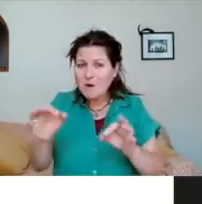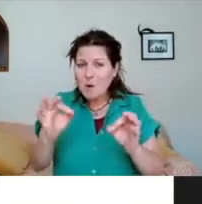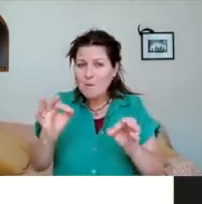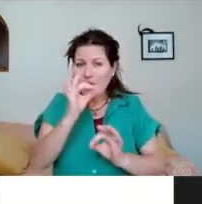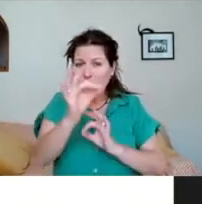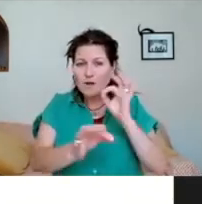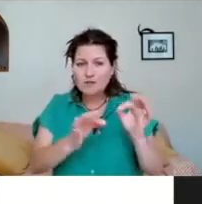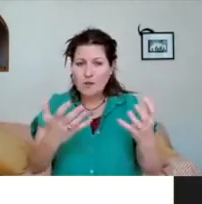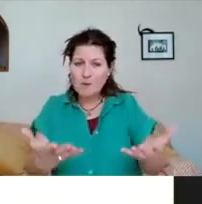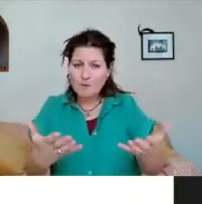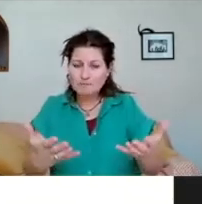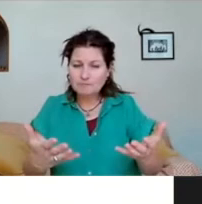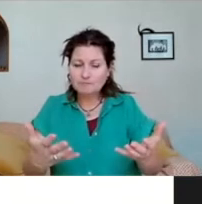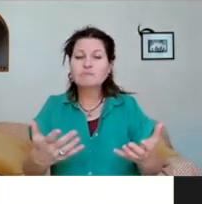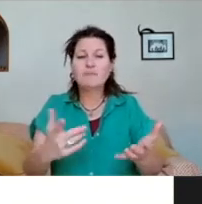screen again